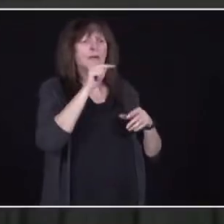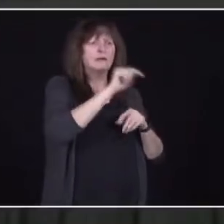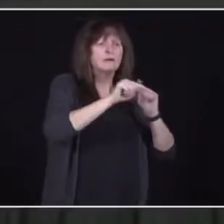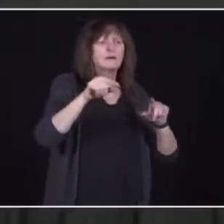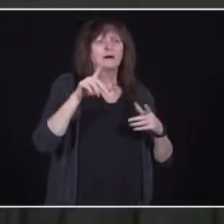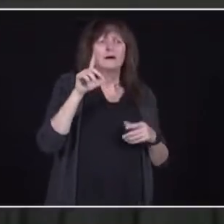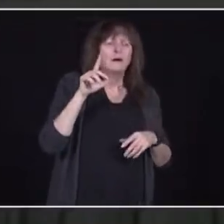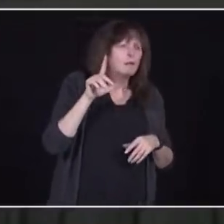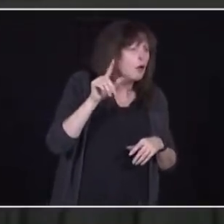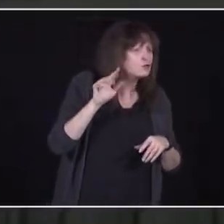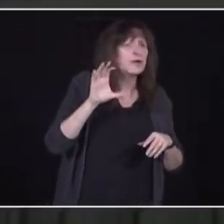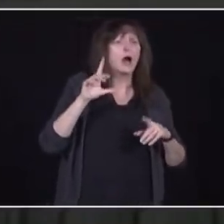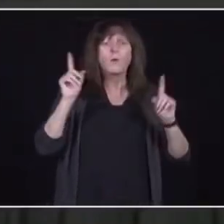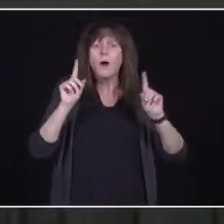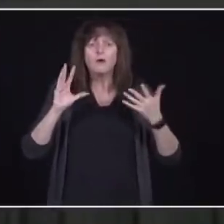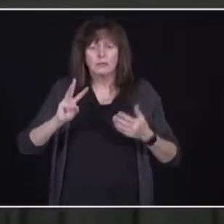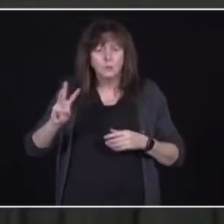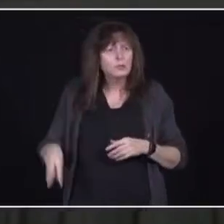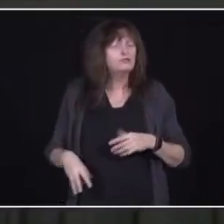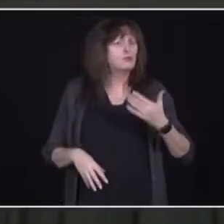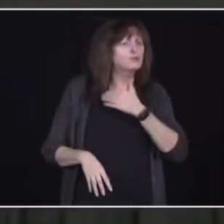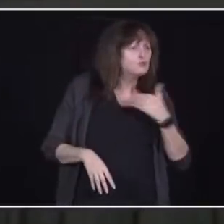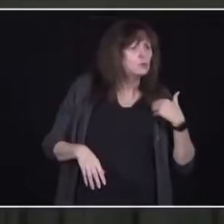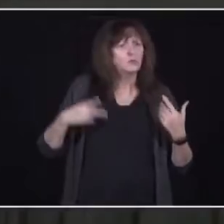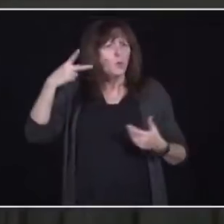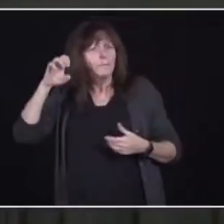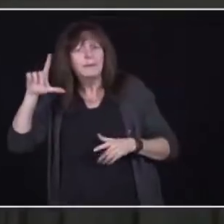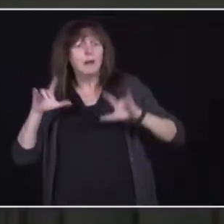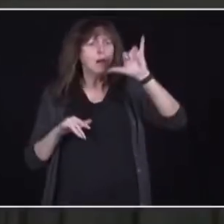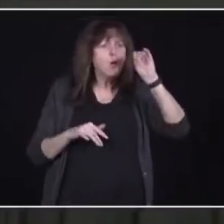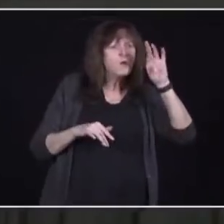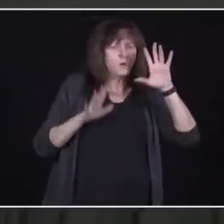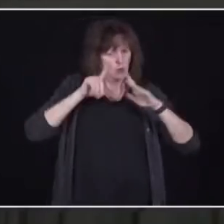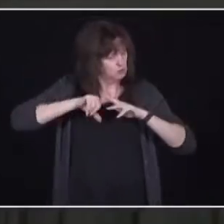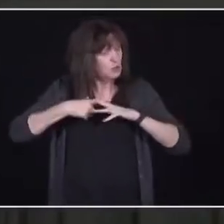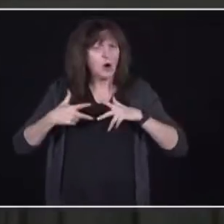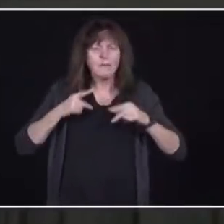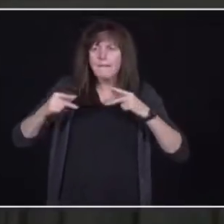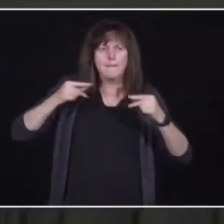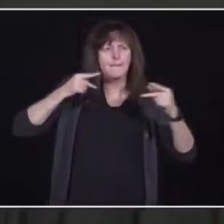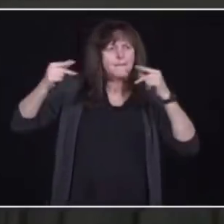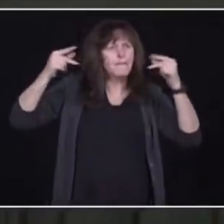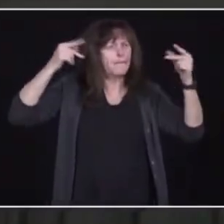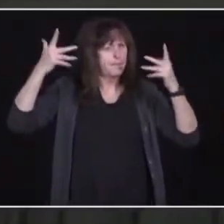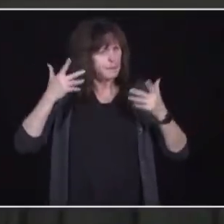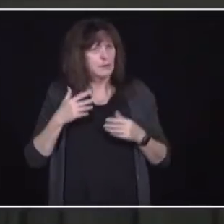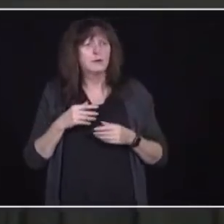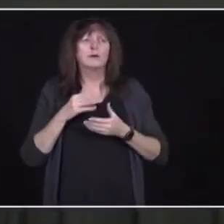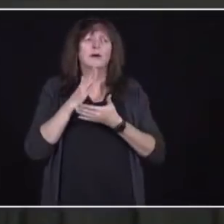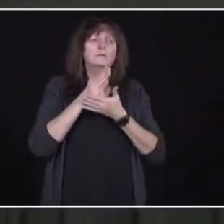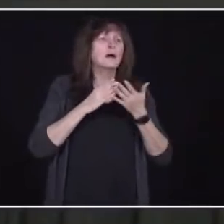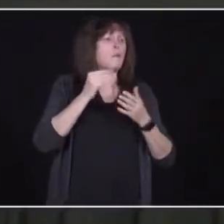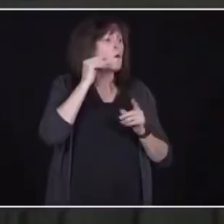Essex. We are 75% along completing that mission. Some of the homes will be completed by 12, some of the regions will